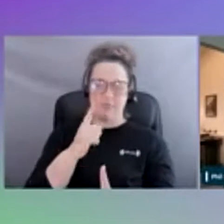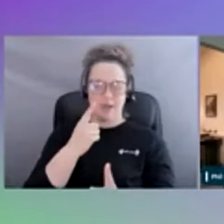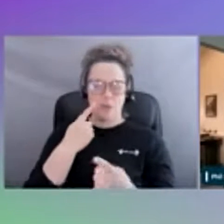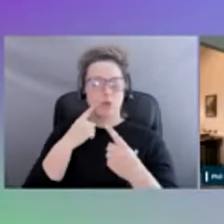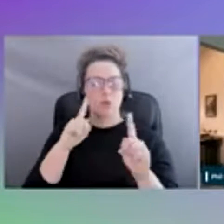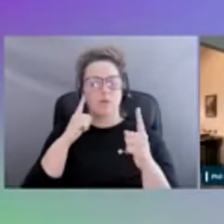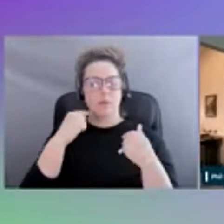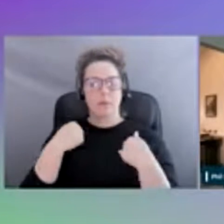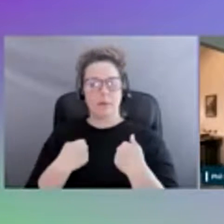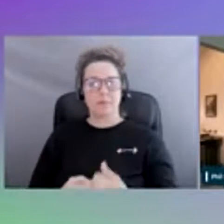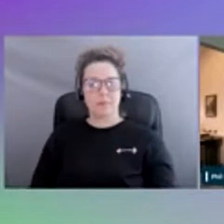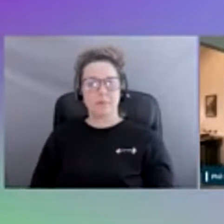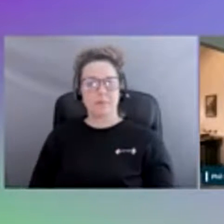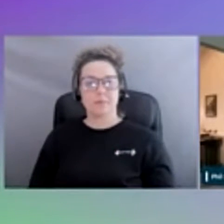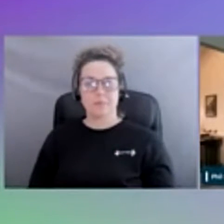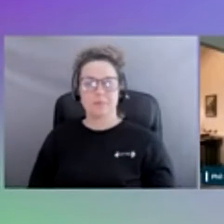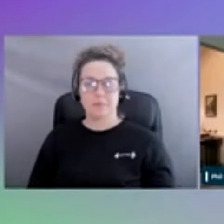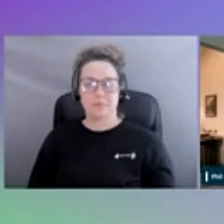well for me.